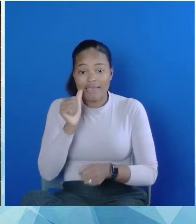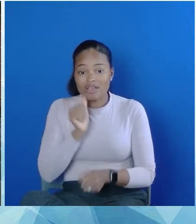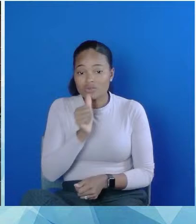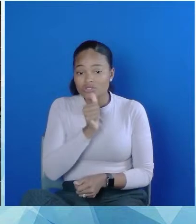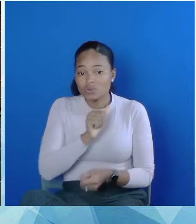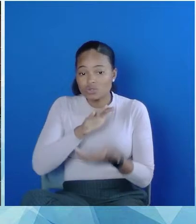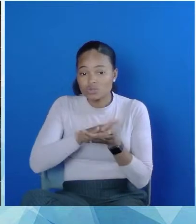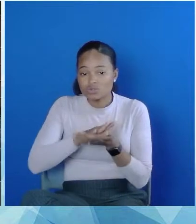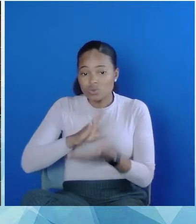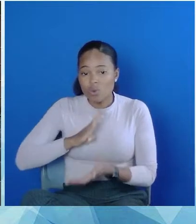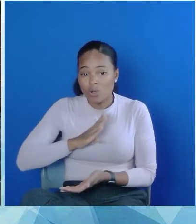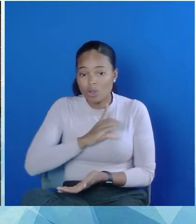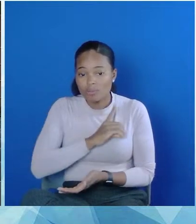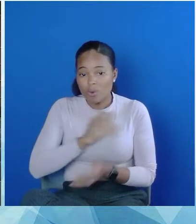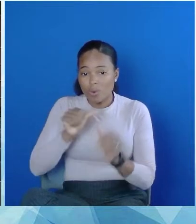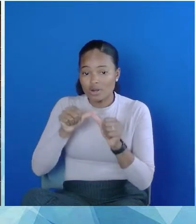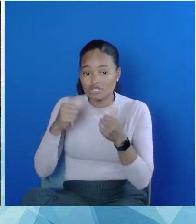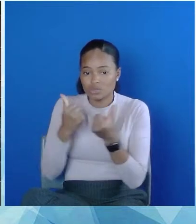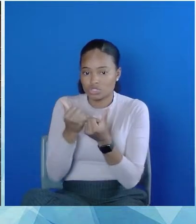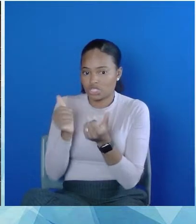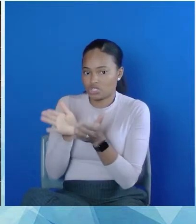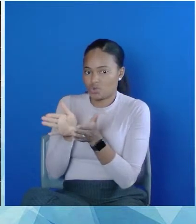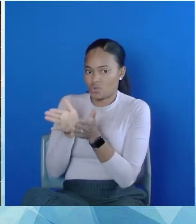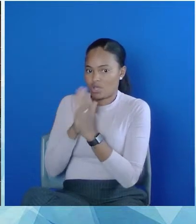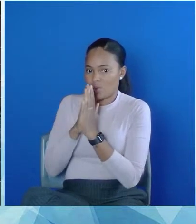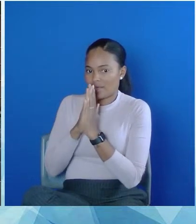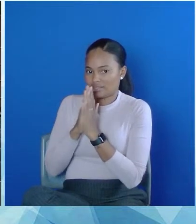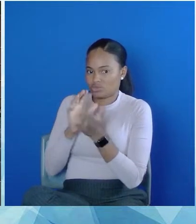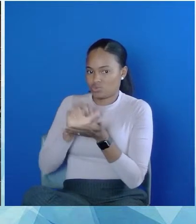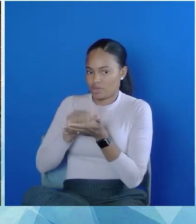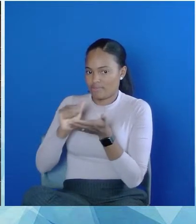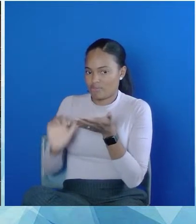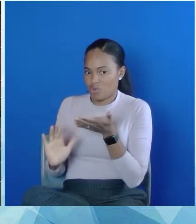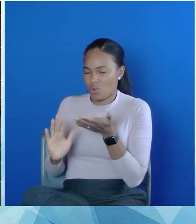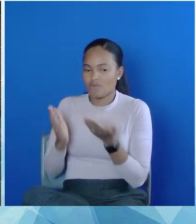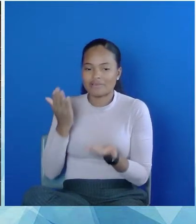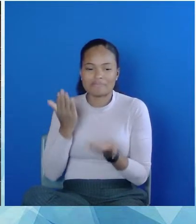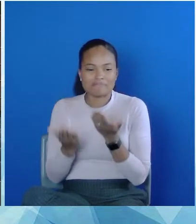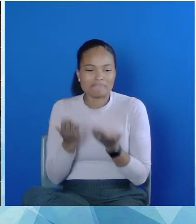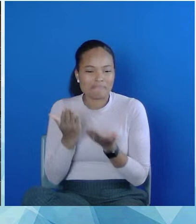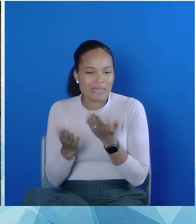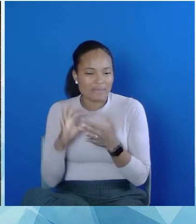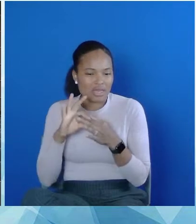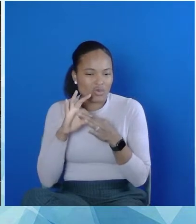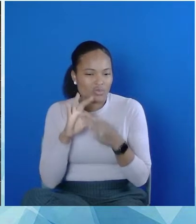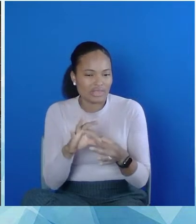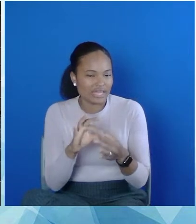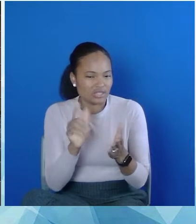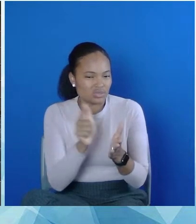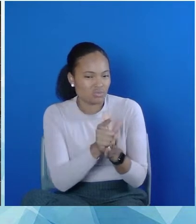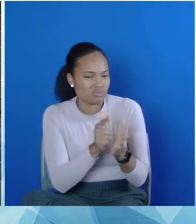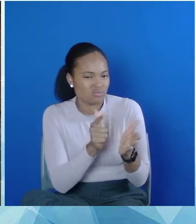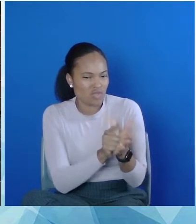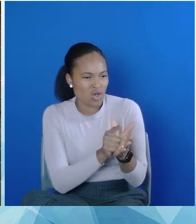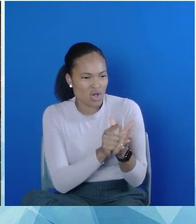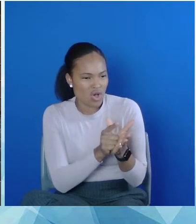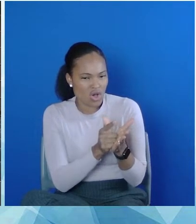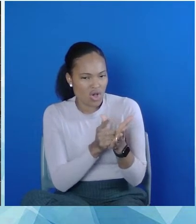Association requested. So it must have some kind of a statutory thing that's related to some recent legislation.